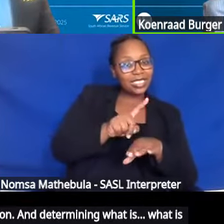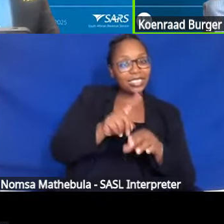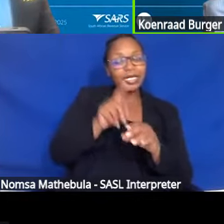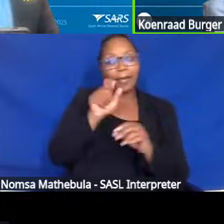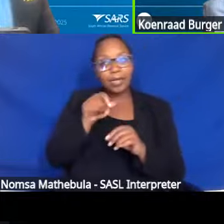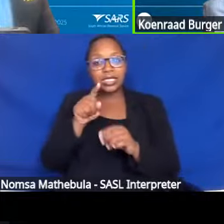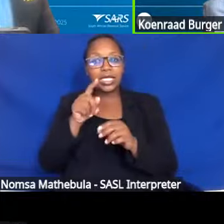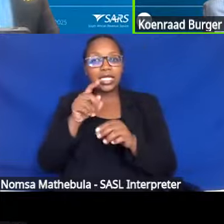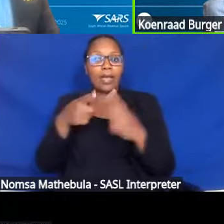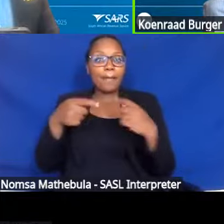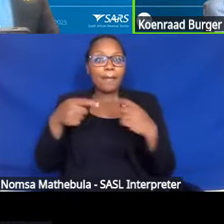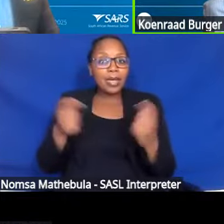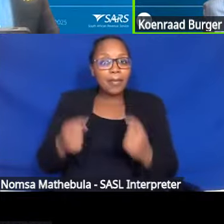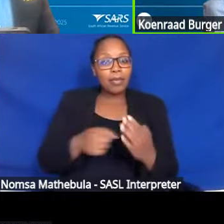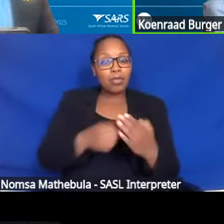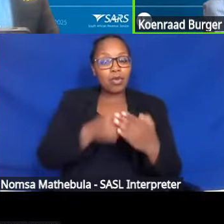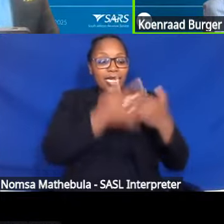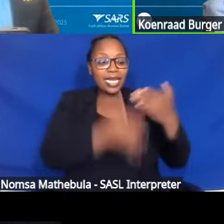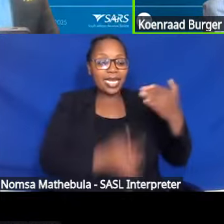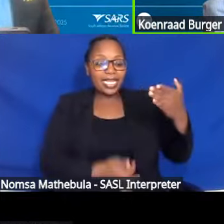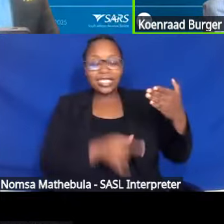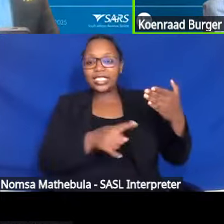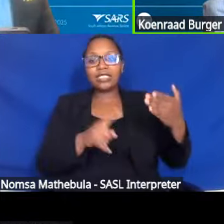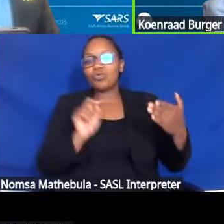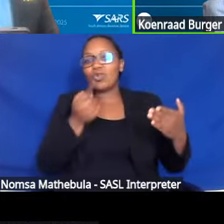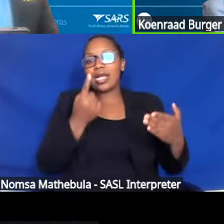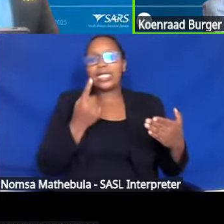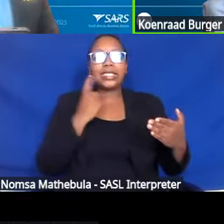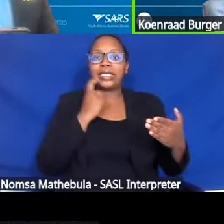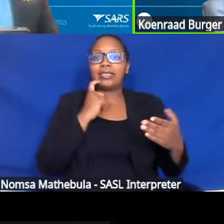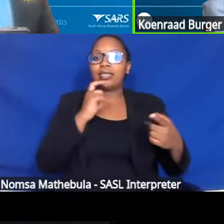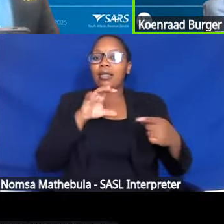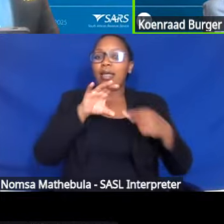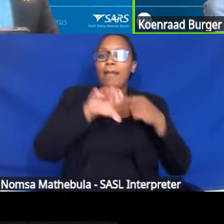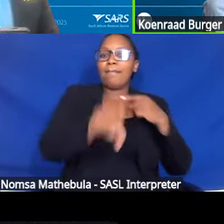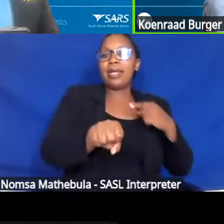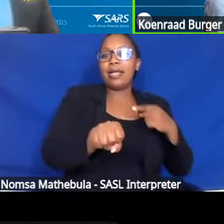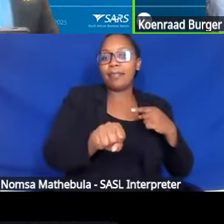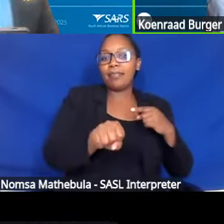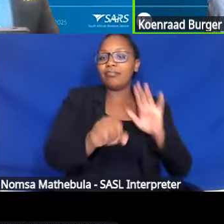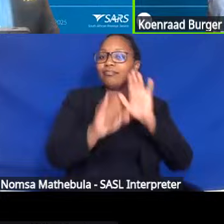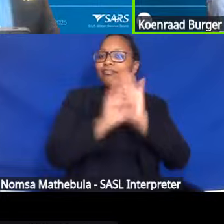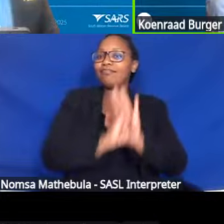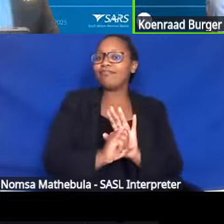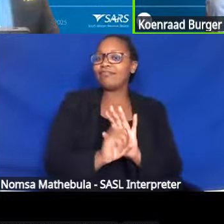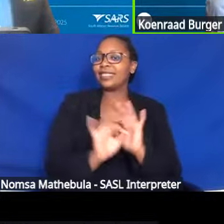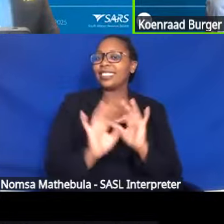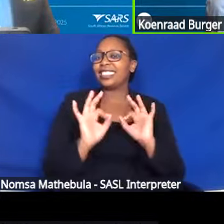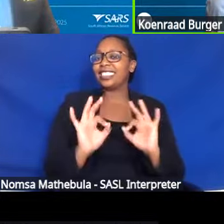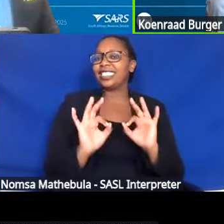in the list, it's very difficult to give a comprehensive